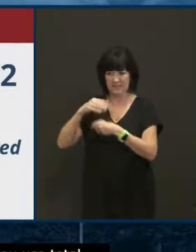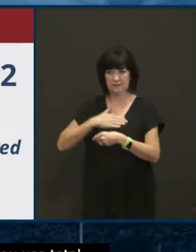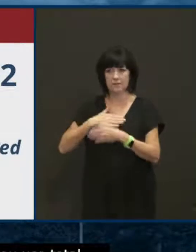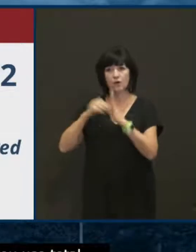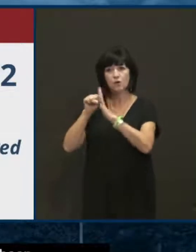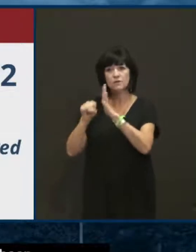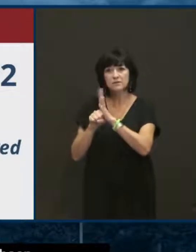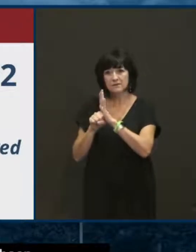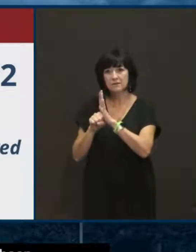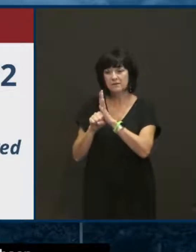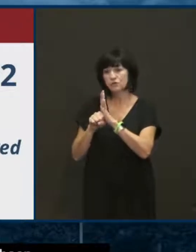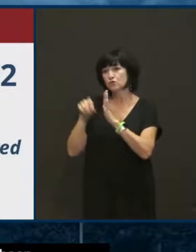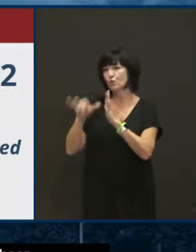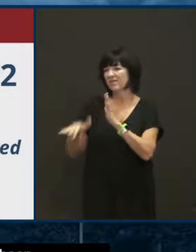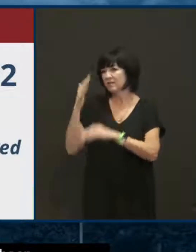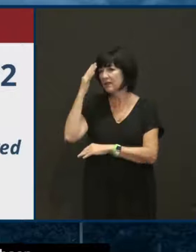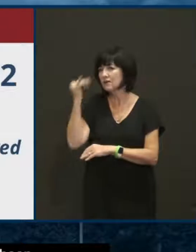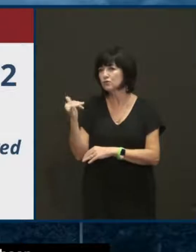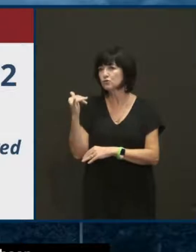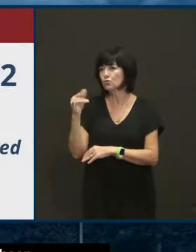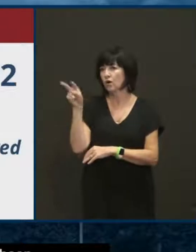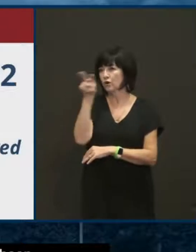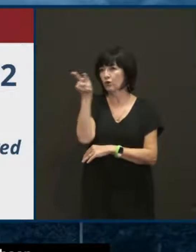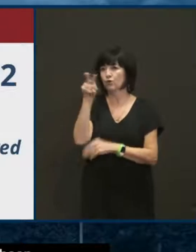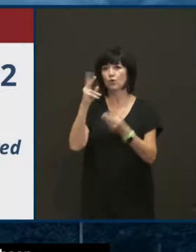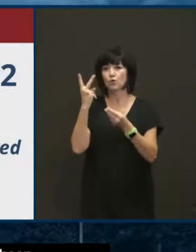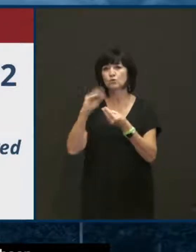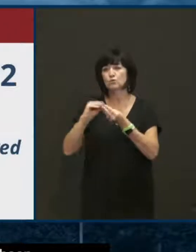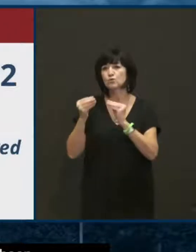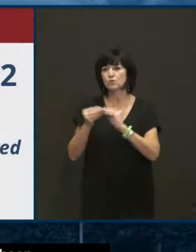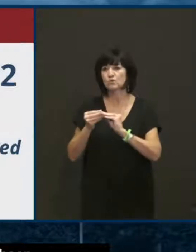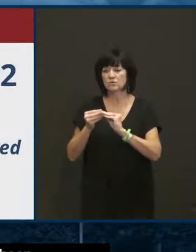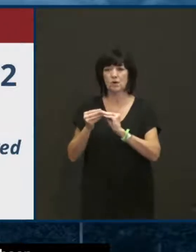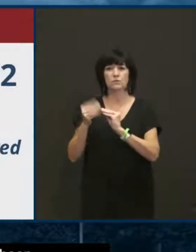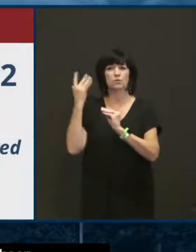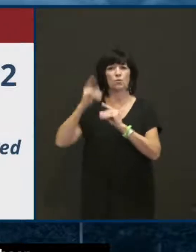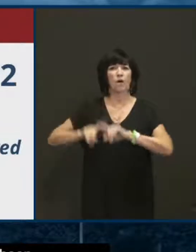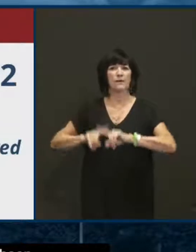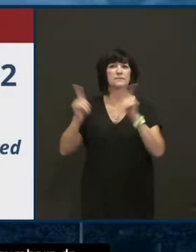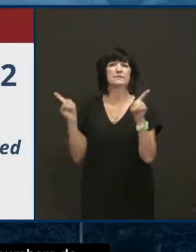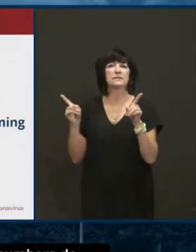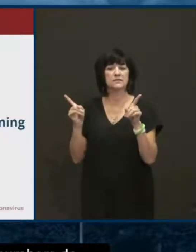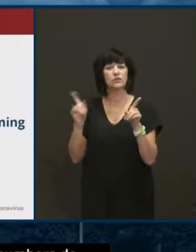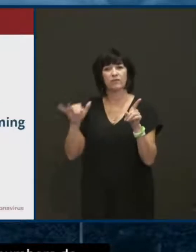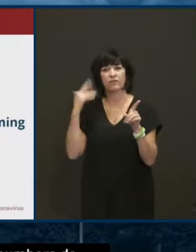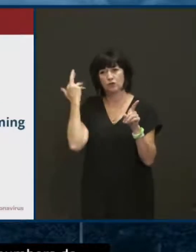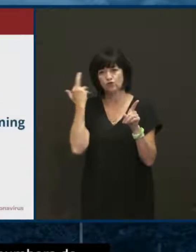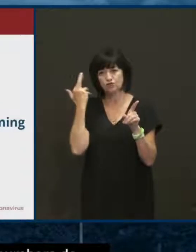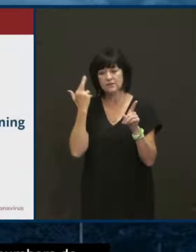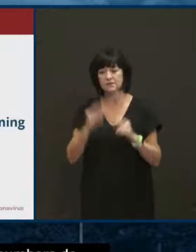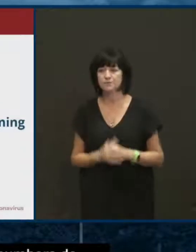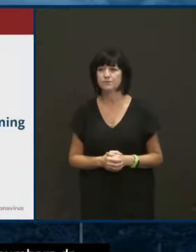And so that is why these two numbers do differ in value.